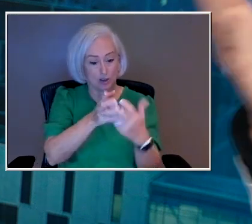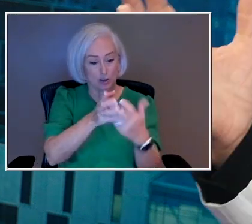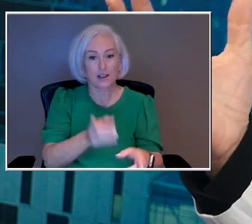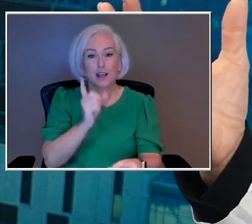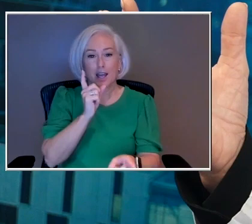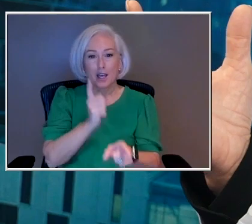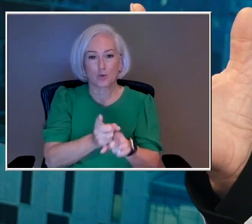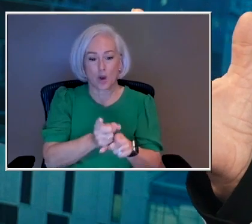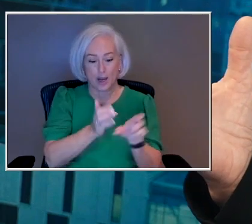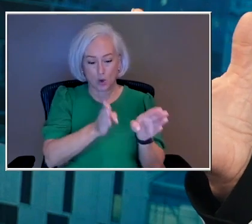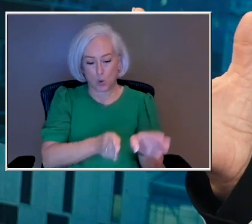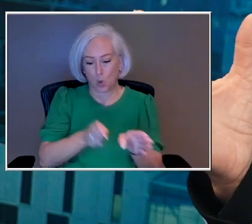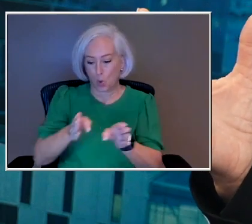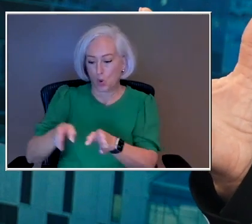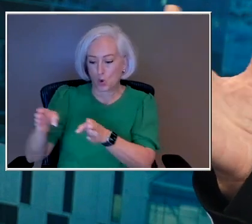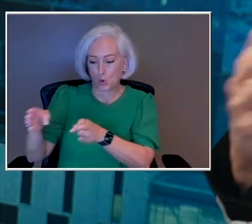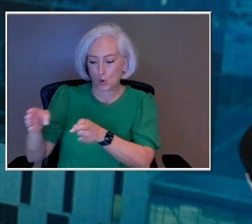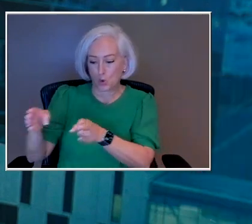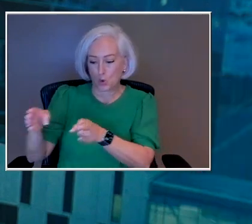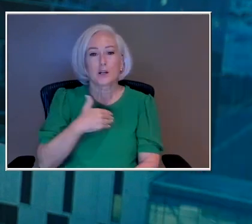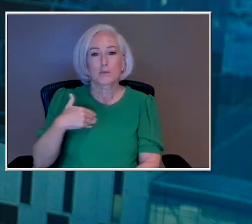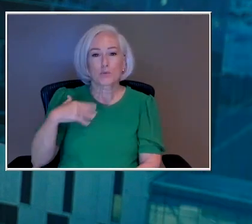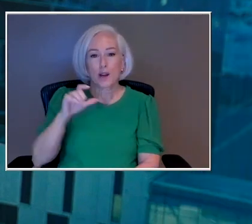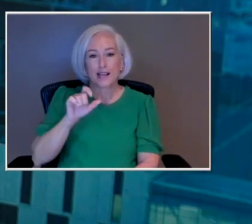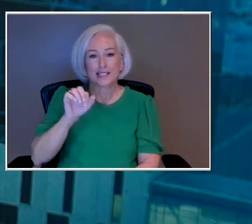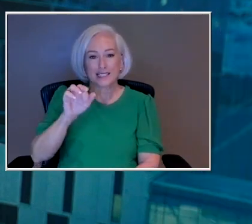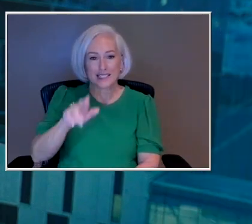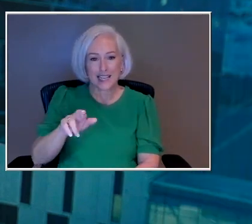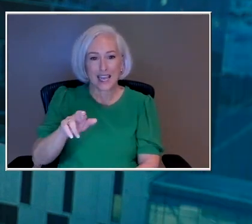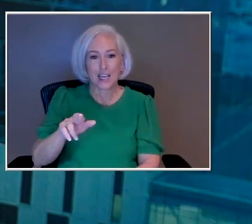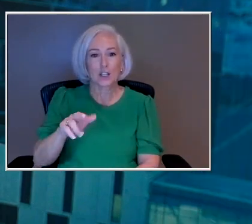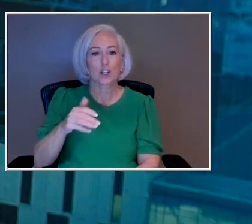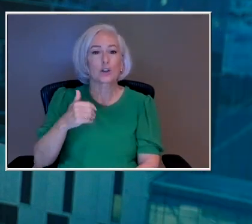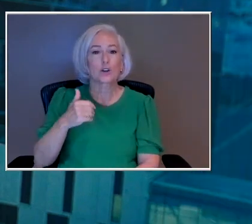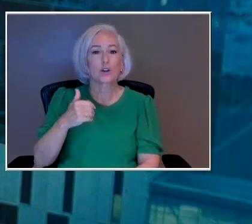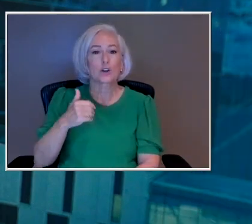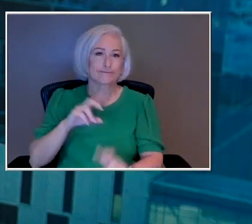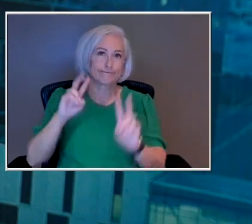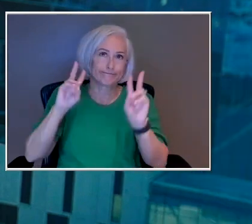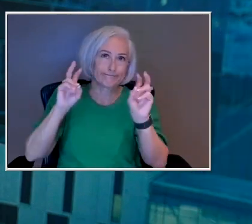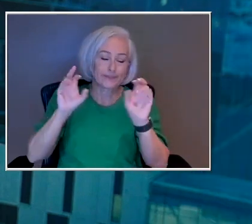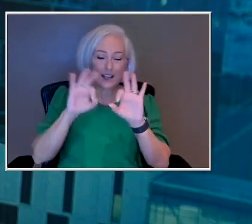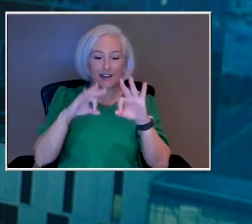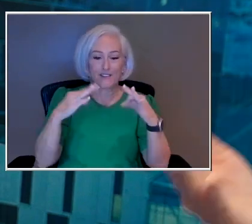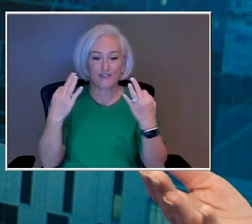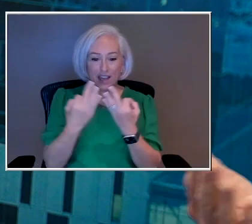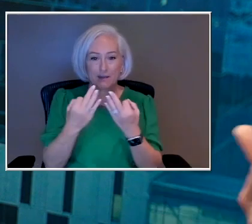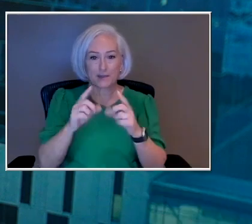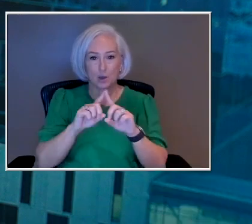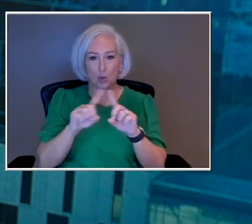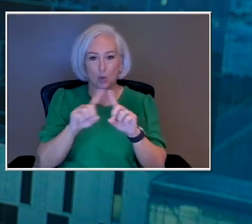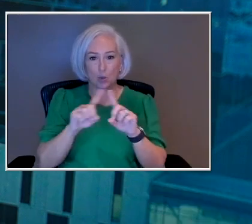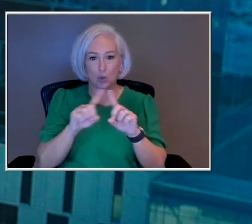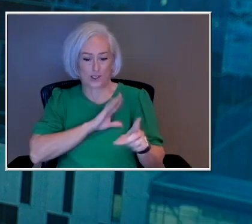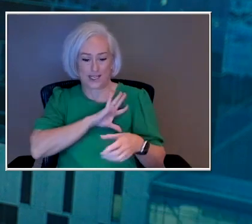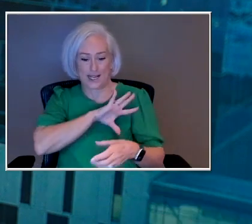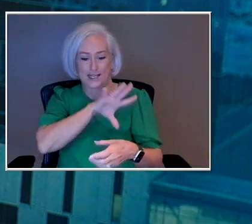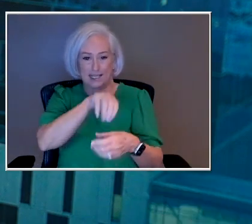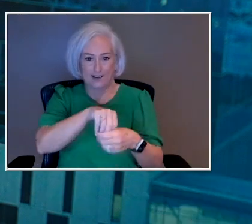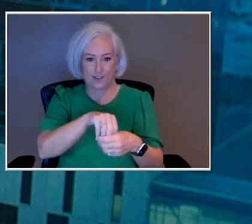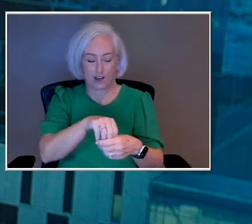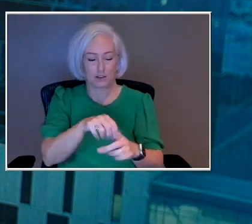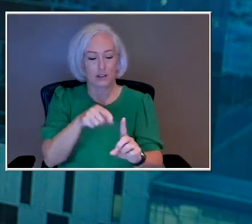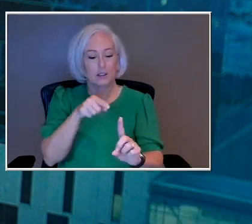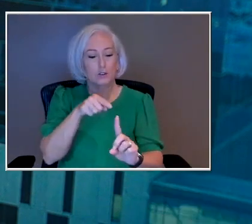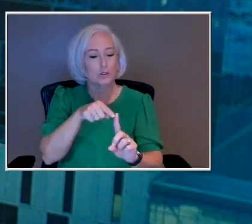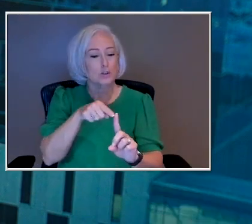like a family of breast cancers now, with a lot of personality types. So the most important thing was first identifying, as Heather had stated, what was her